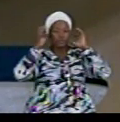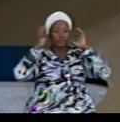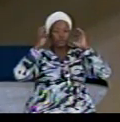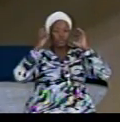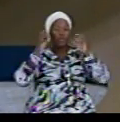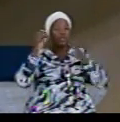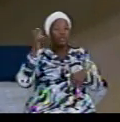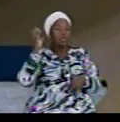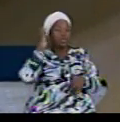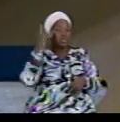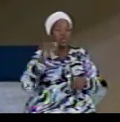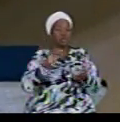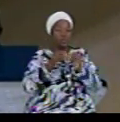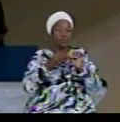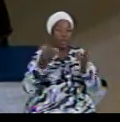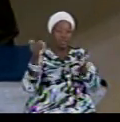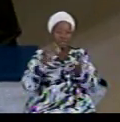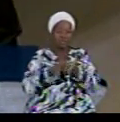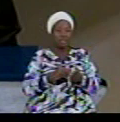hear the number again,